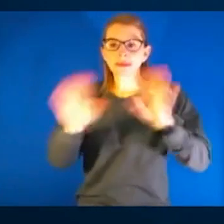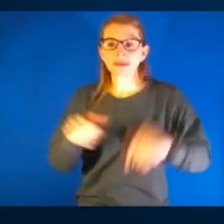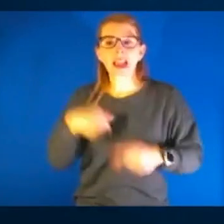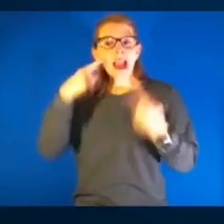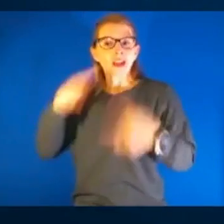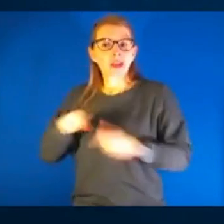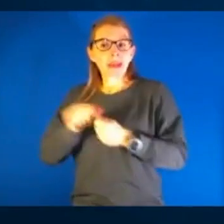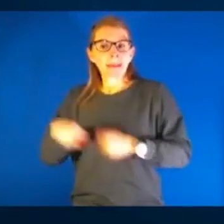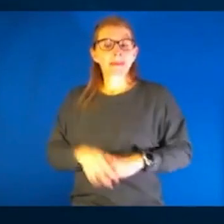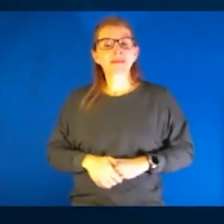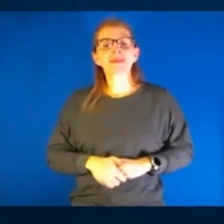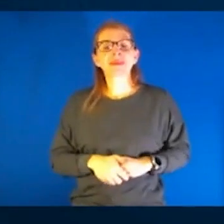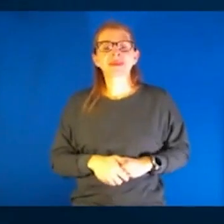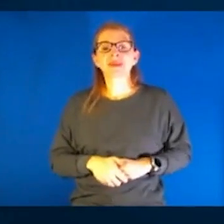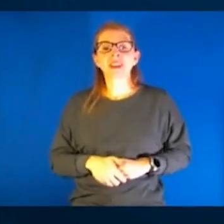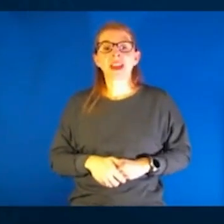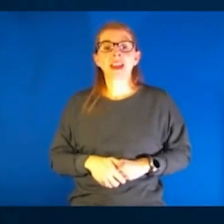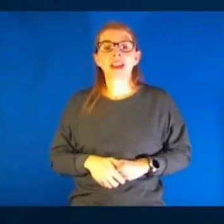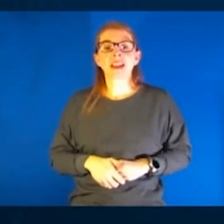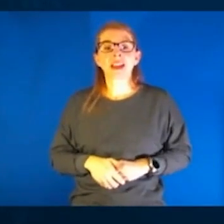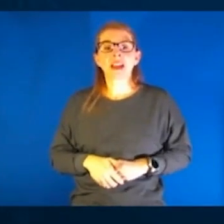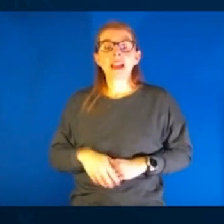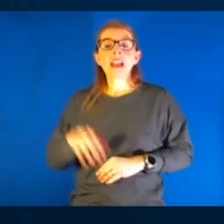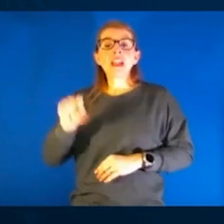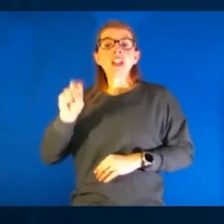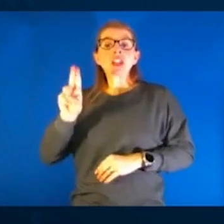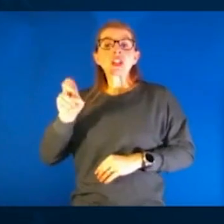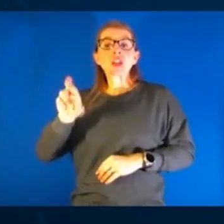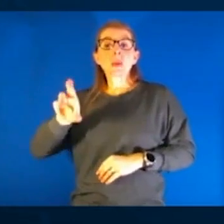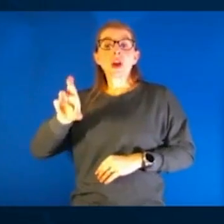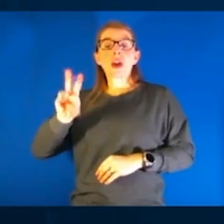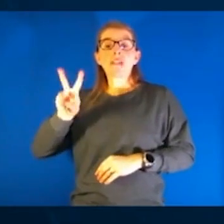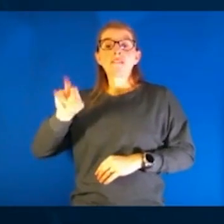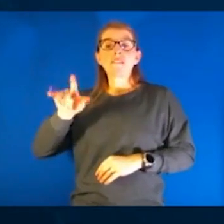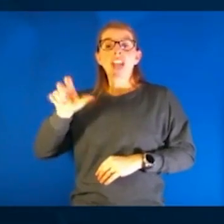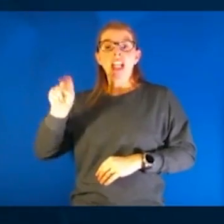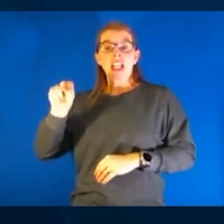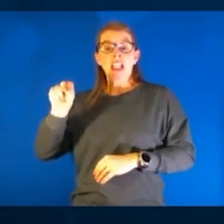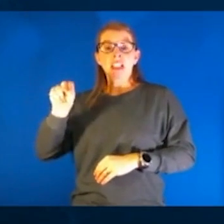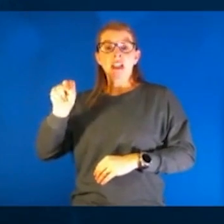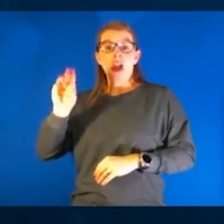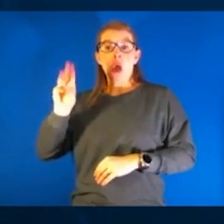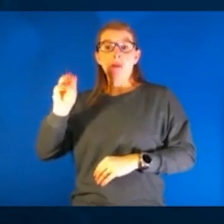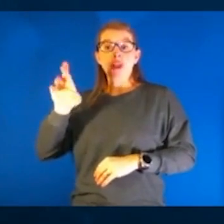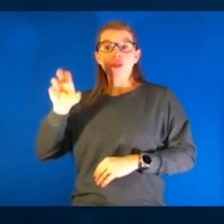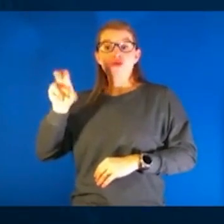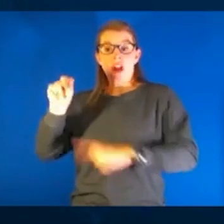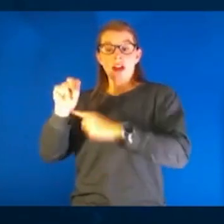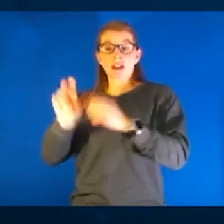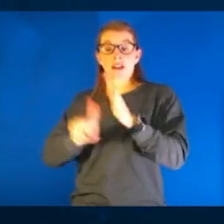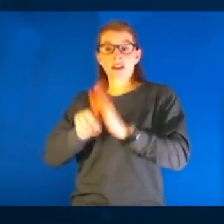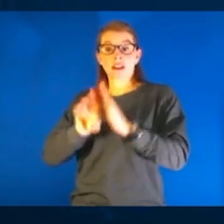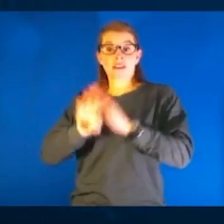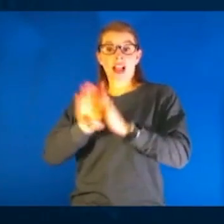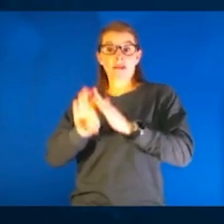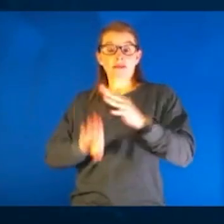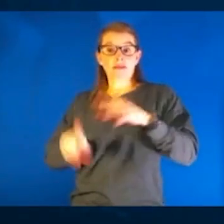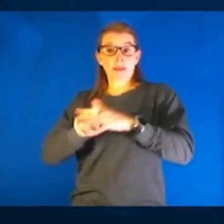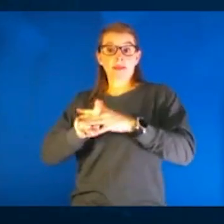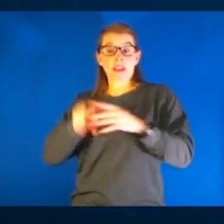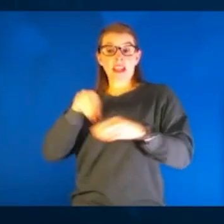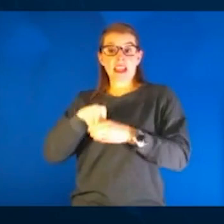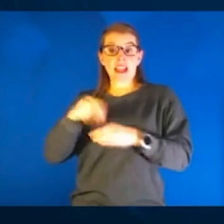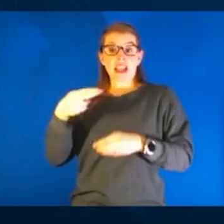So, so if this supervillain Omicron arose in an HIV patient, does that mean that HIV antivirals